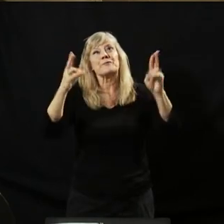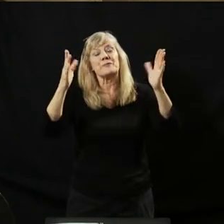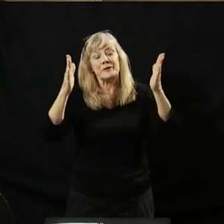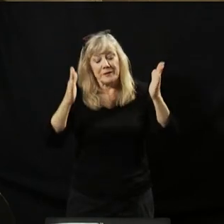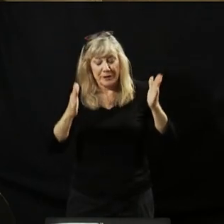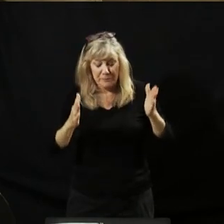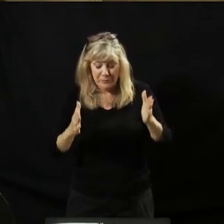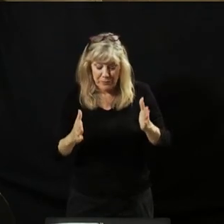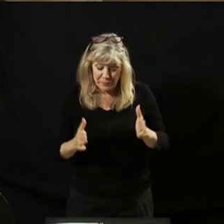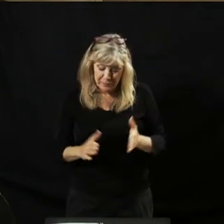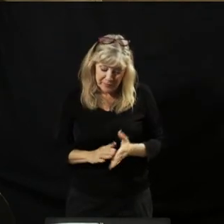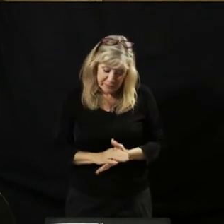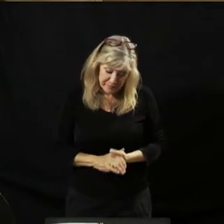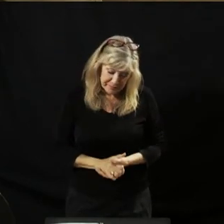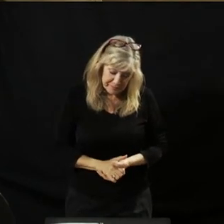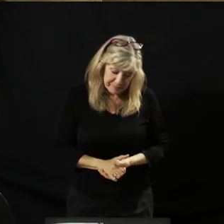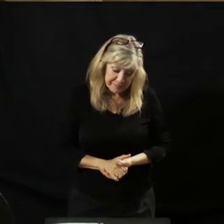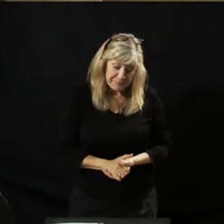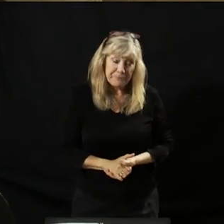Redeemer.